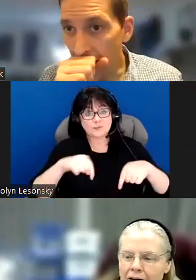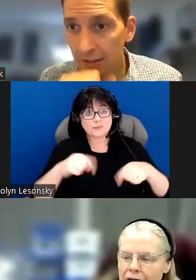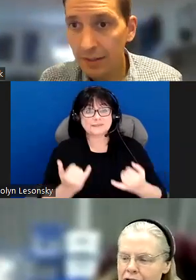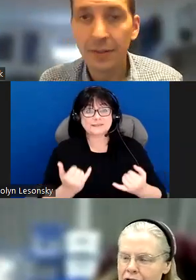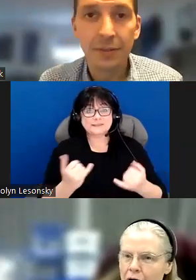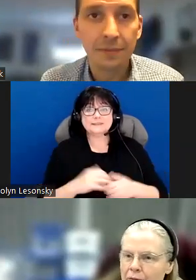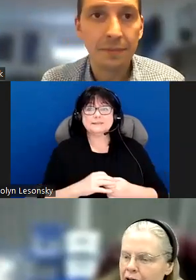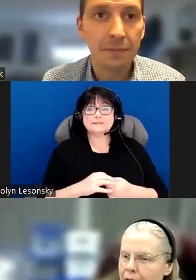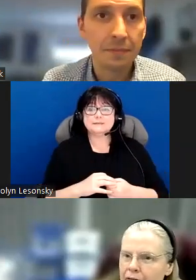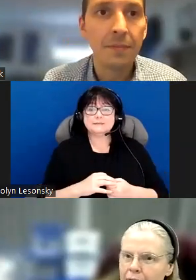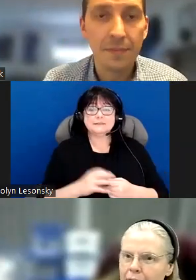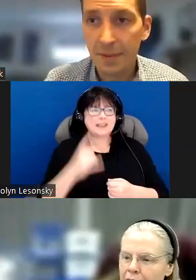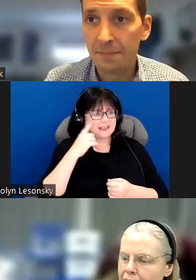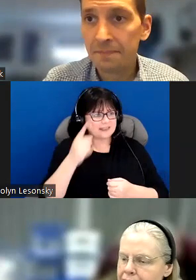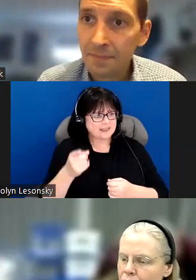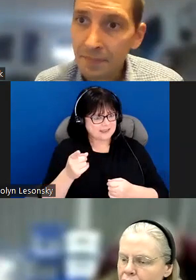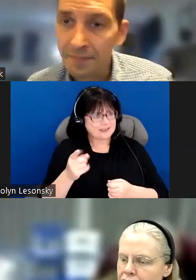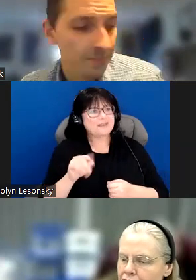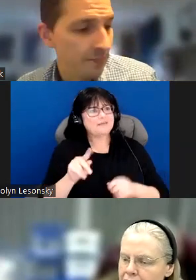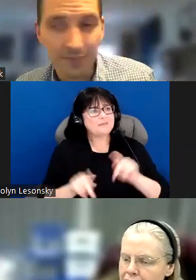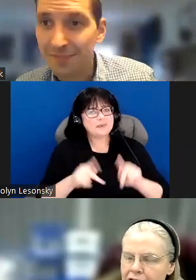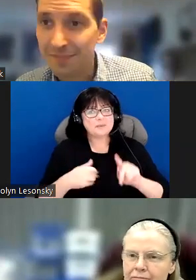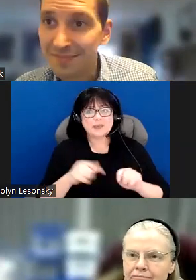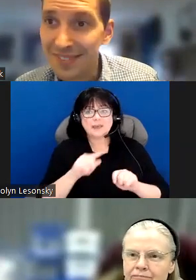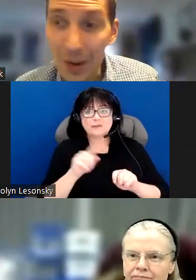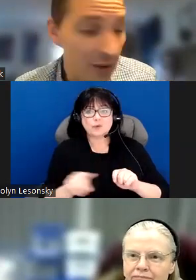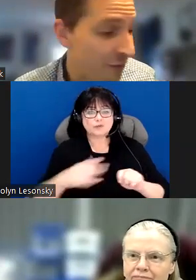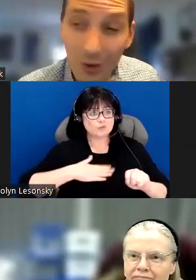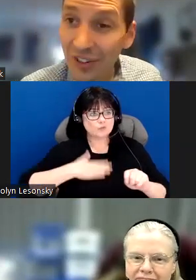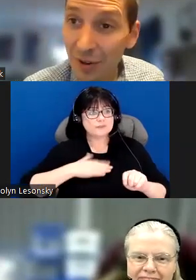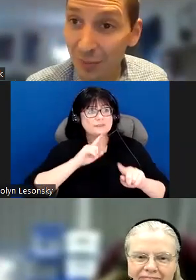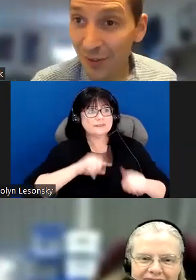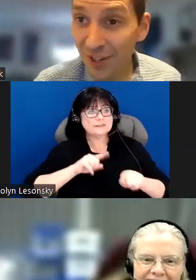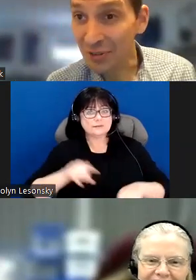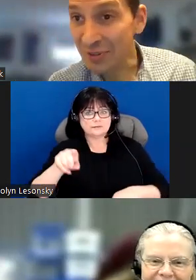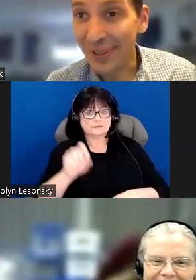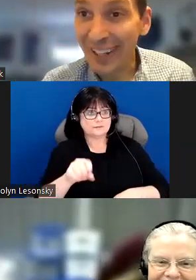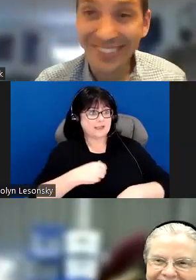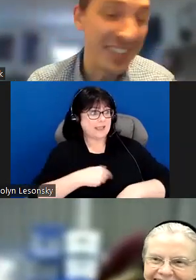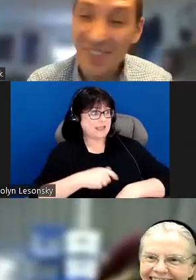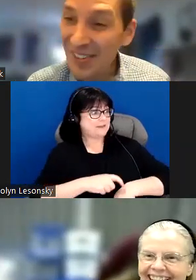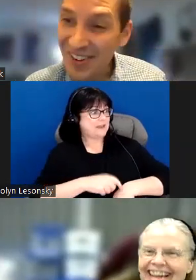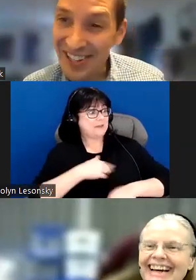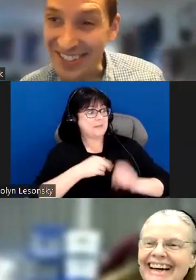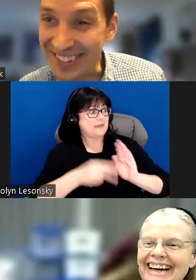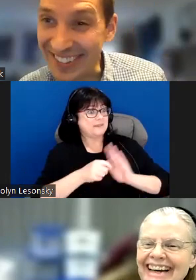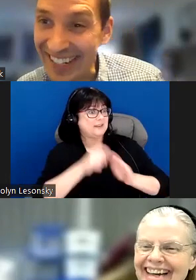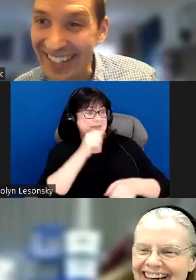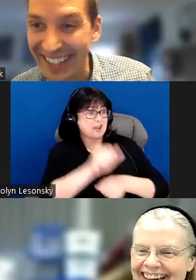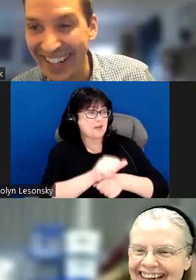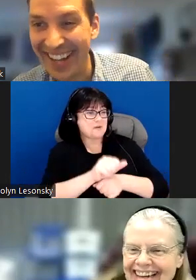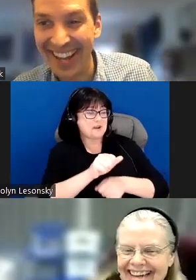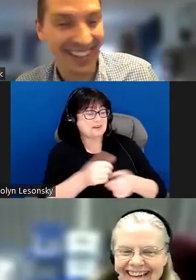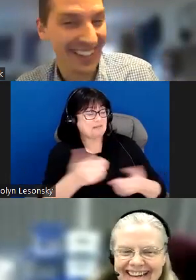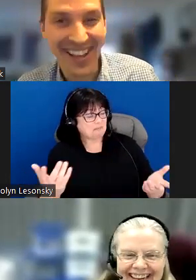were going to open it up if people had some question and answer. Yeah, we have more time because my videos wouldn't play. Yeah. So come on, we got